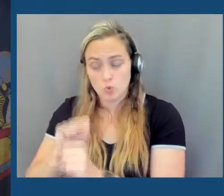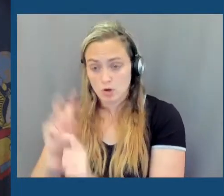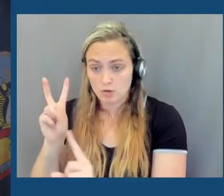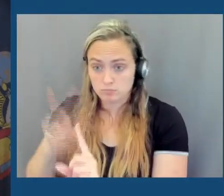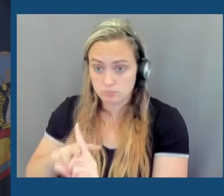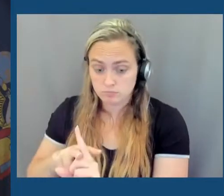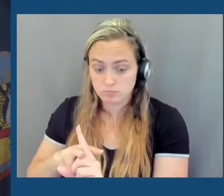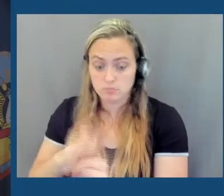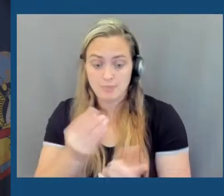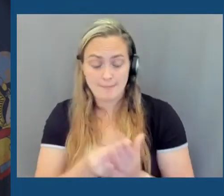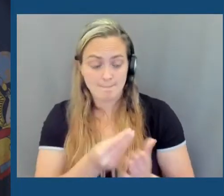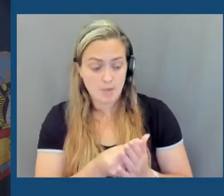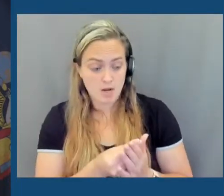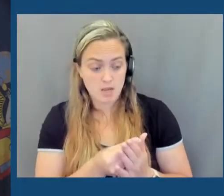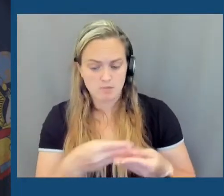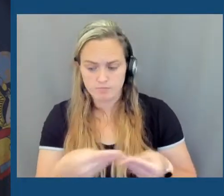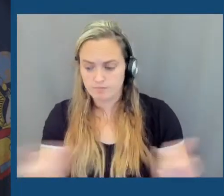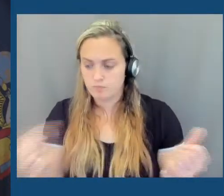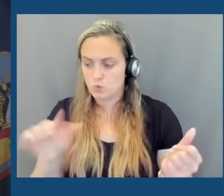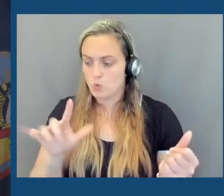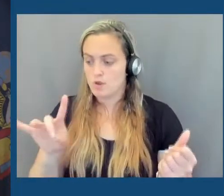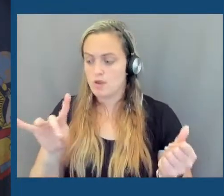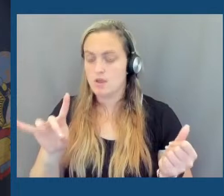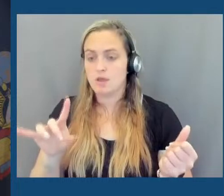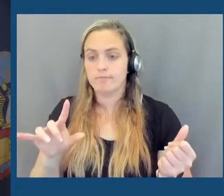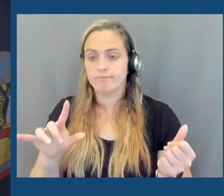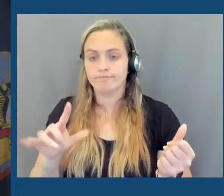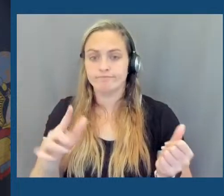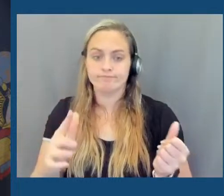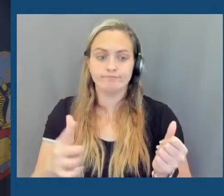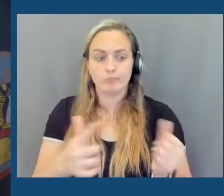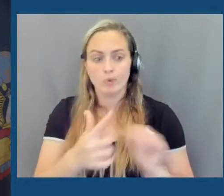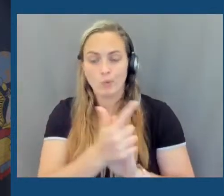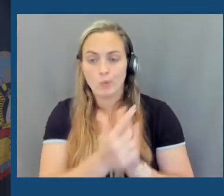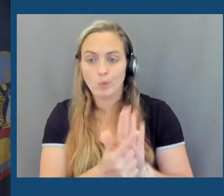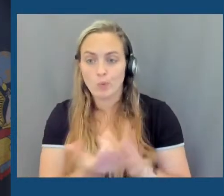funding to 28 law enforcement agencies in 21